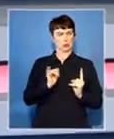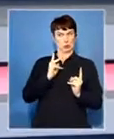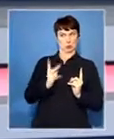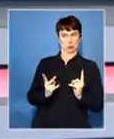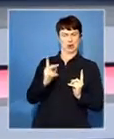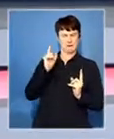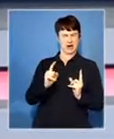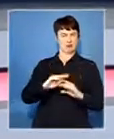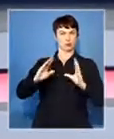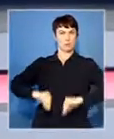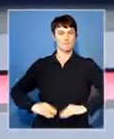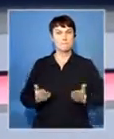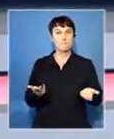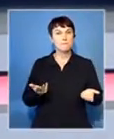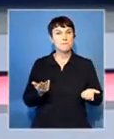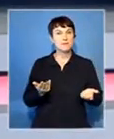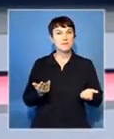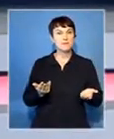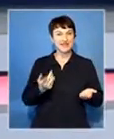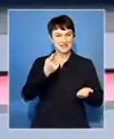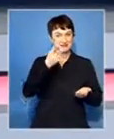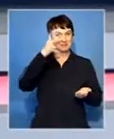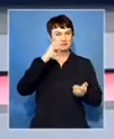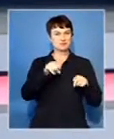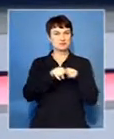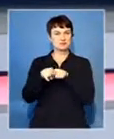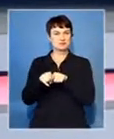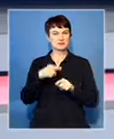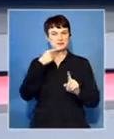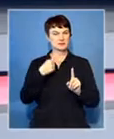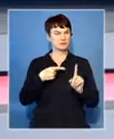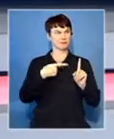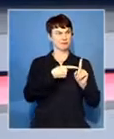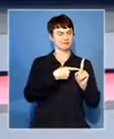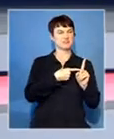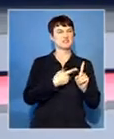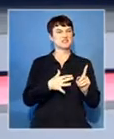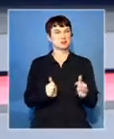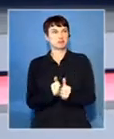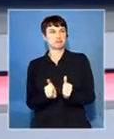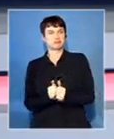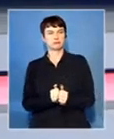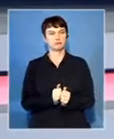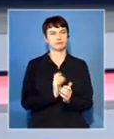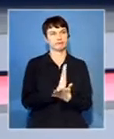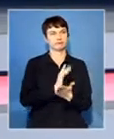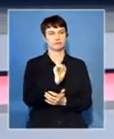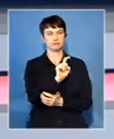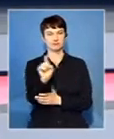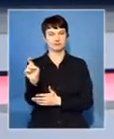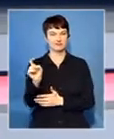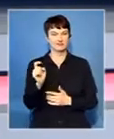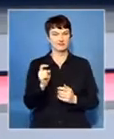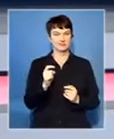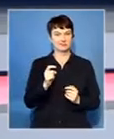saying there was no evidence. You probably had the mention of cool heads in one of the his conversations with